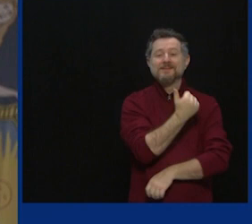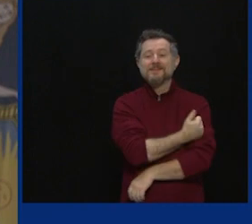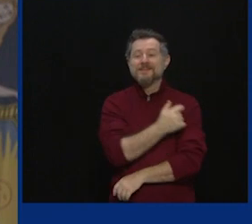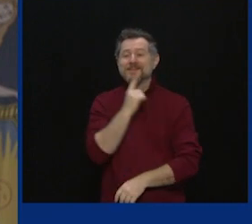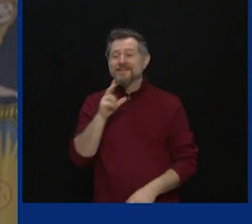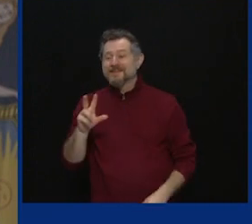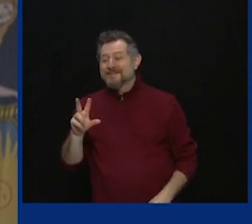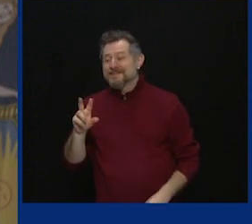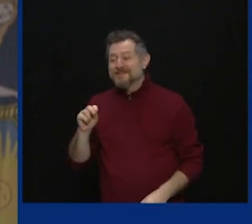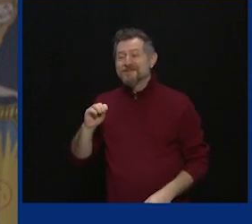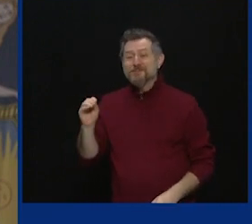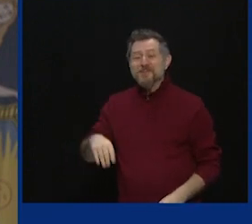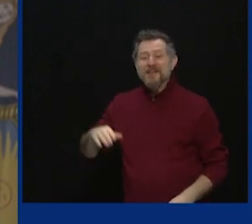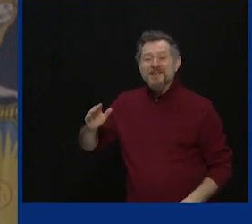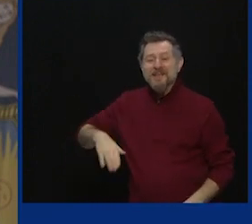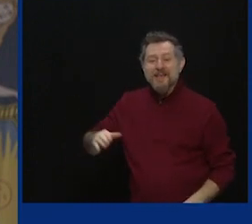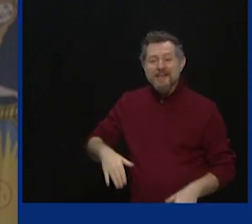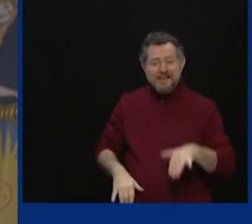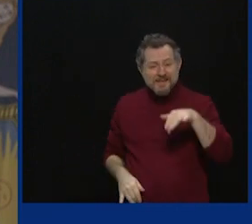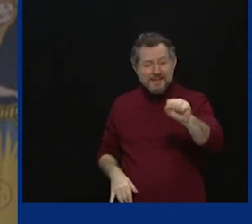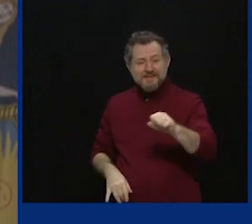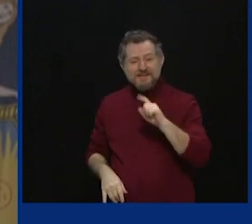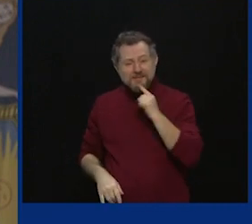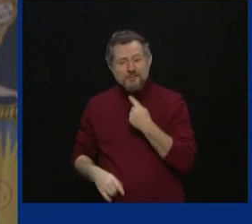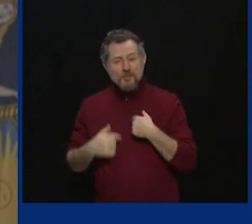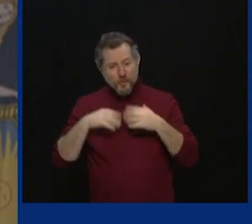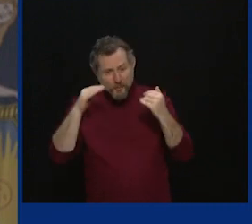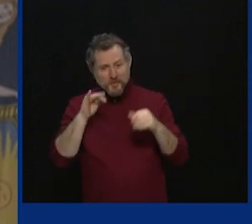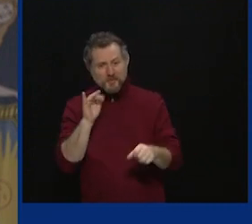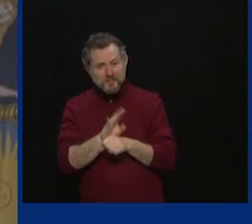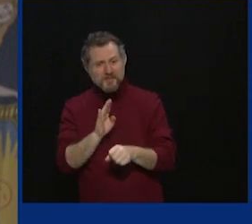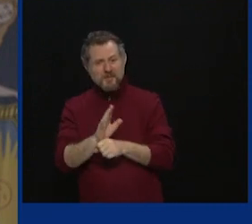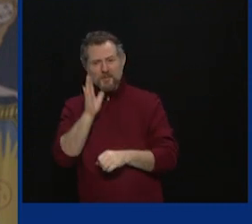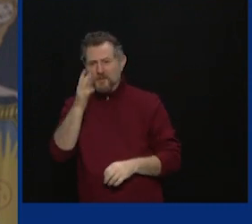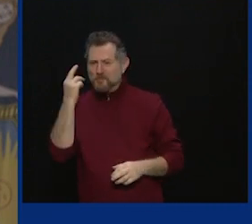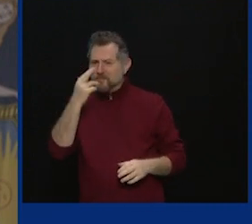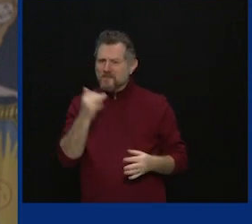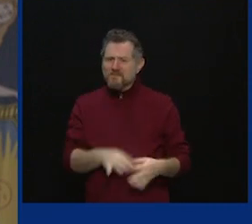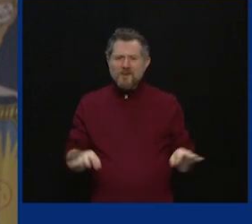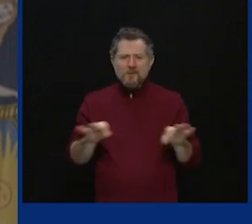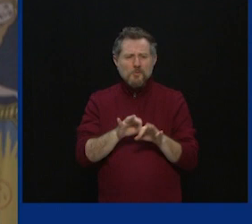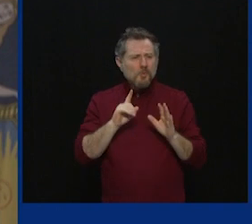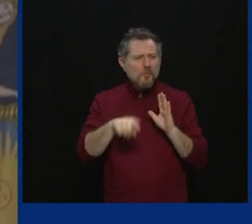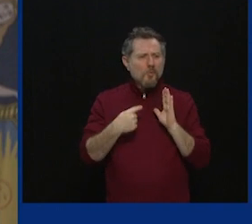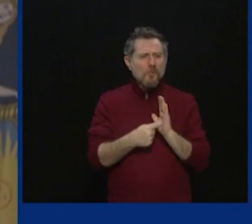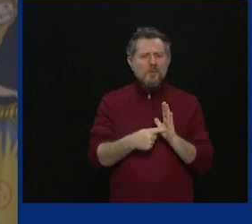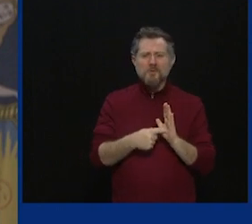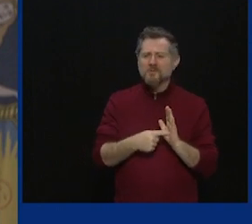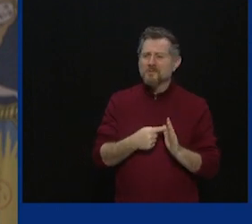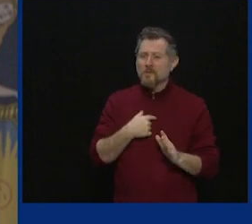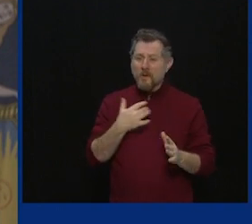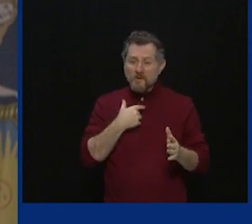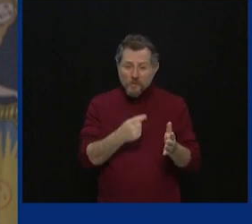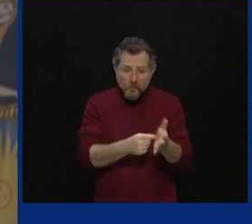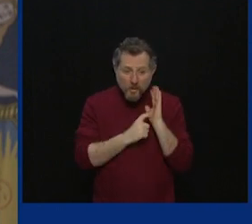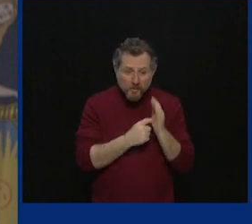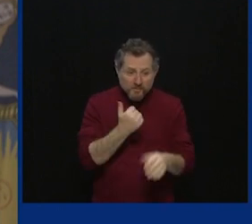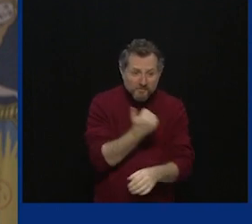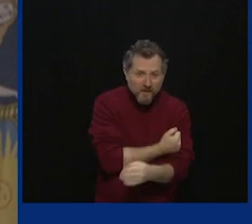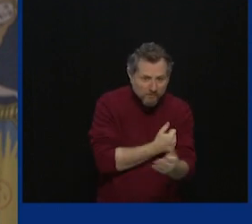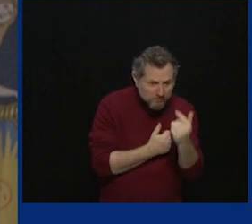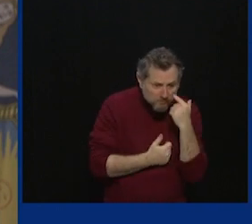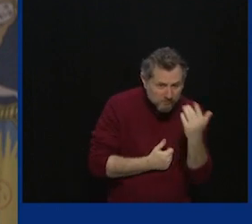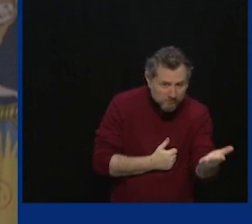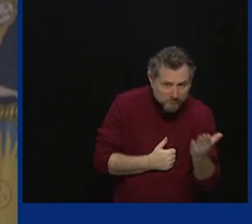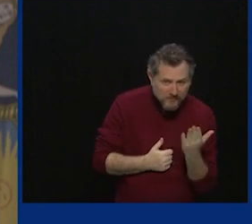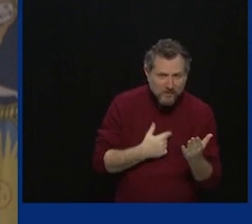sincere hope that businesses will realize that they have an important role, that if they have a vaccination requirement, as we've seen work well in New